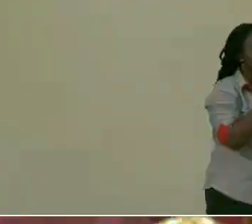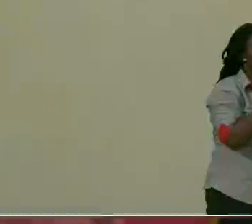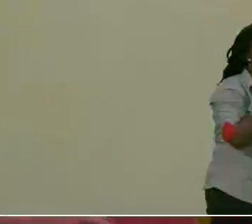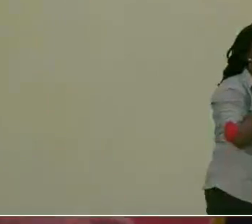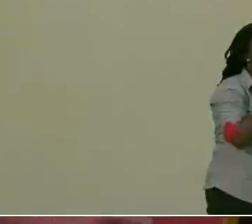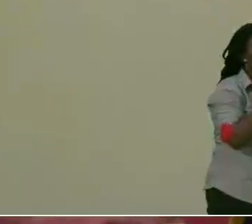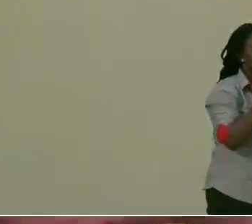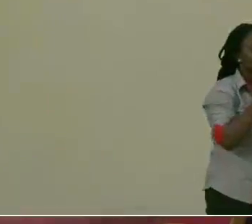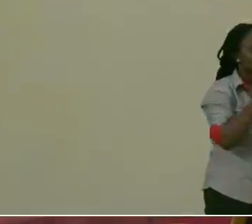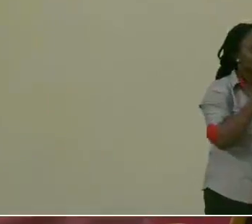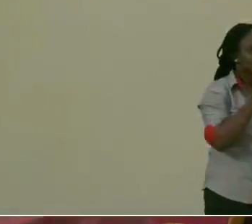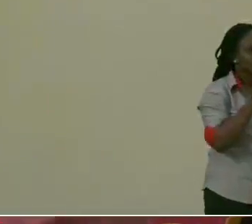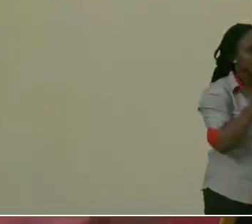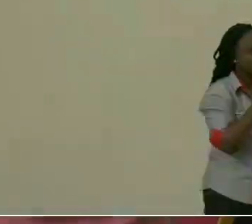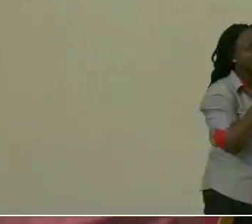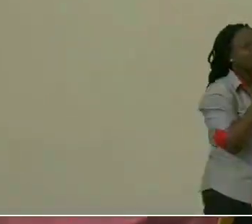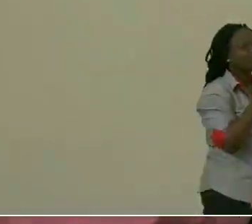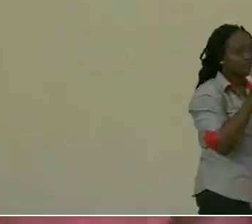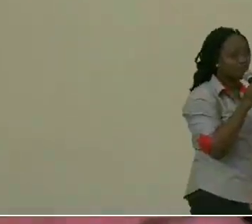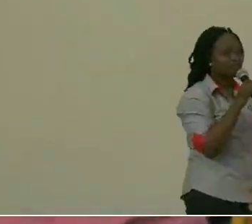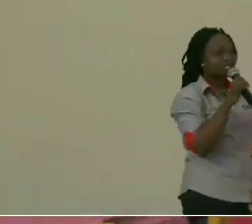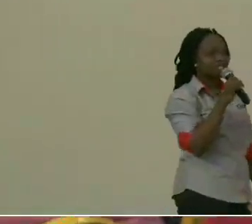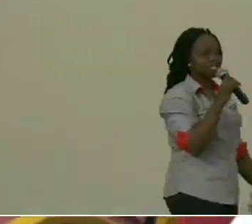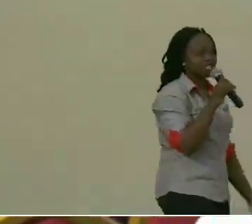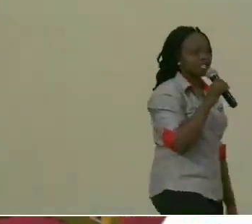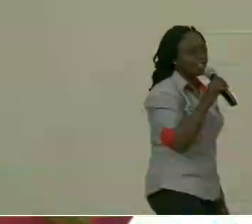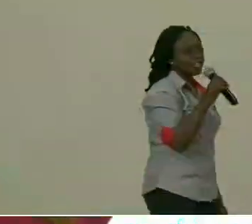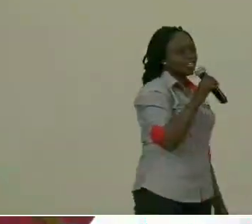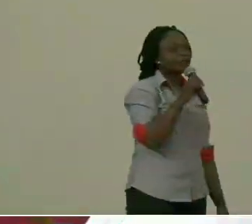Can I come on the front so that you see me? We suggest you come to the front.